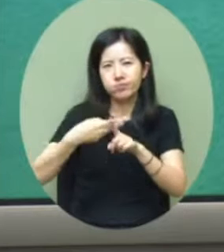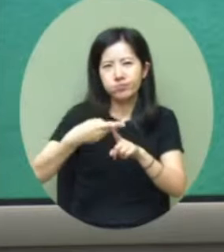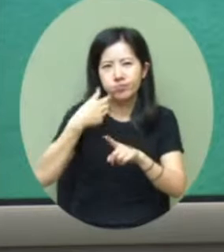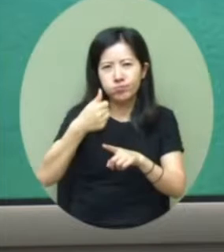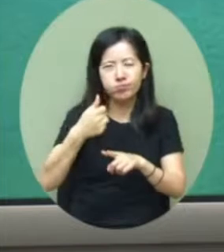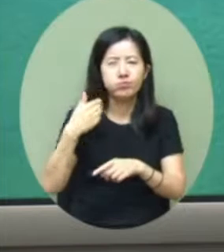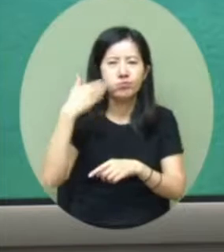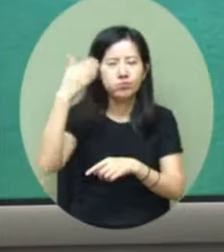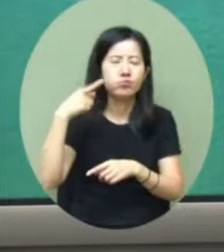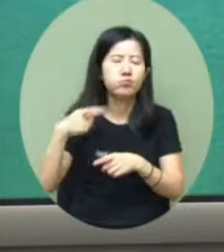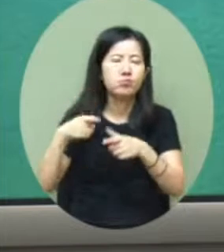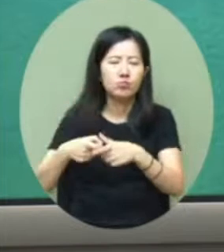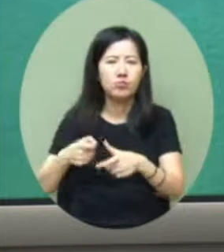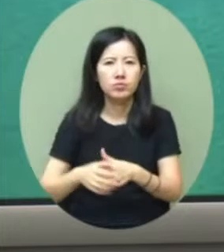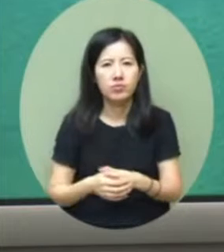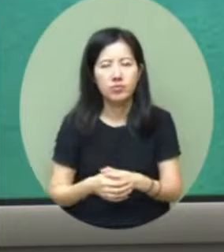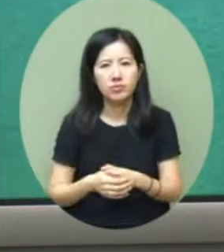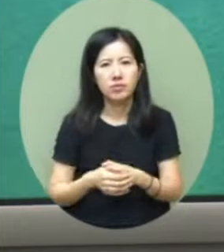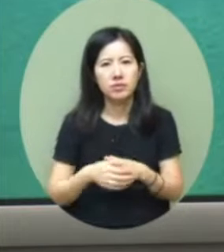AI, and